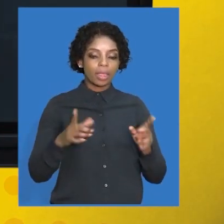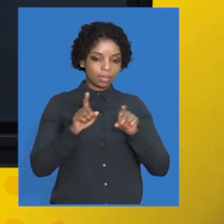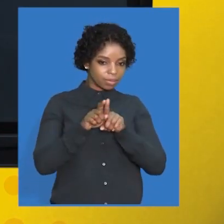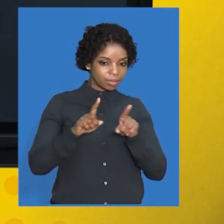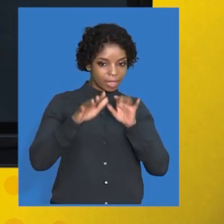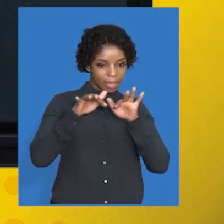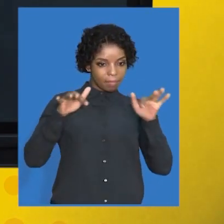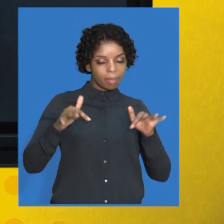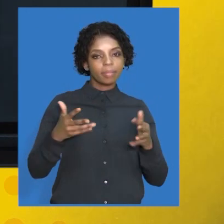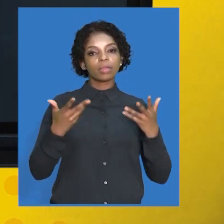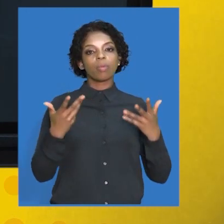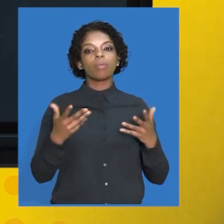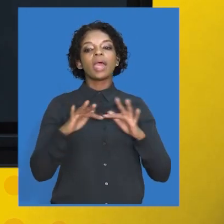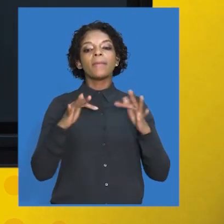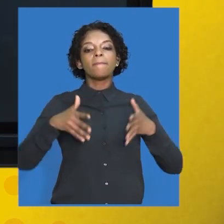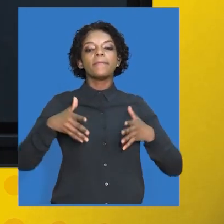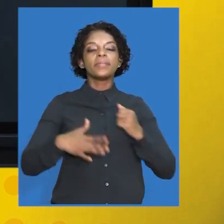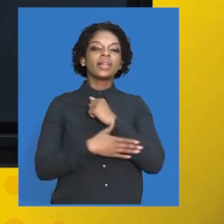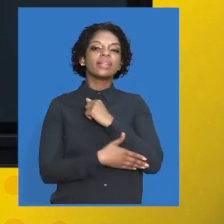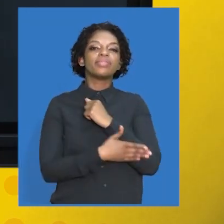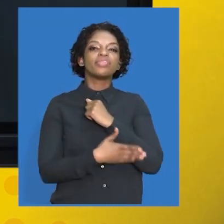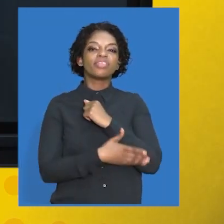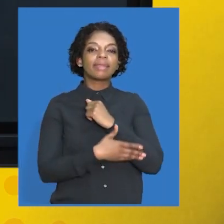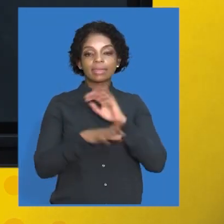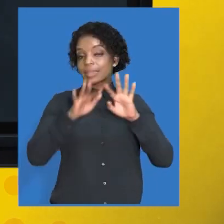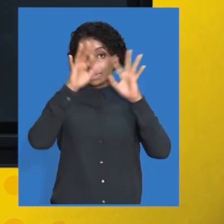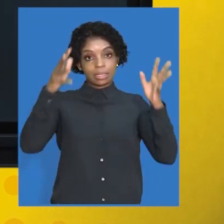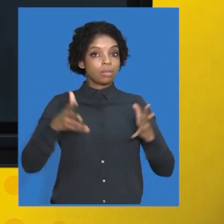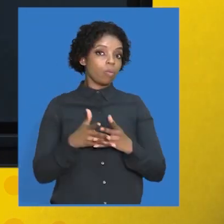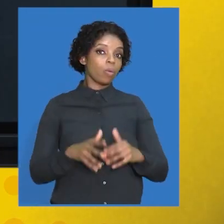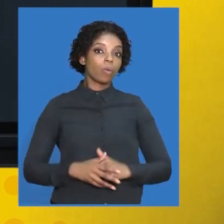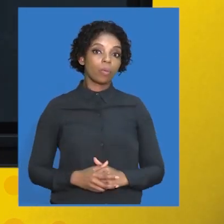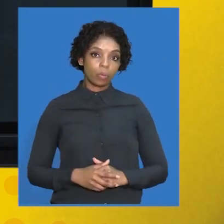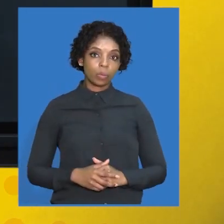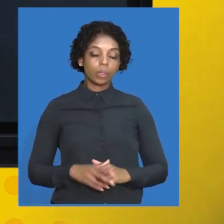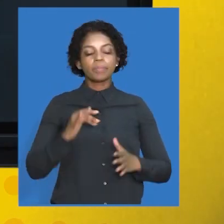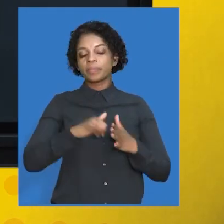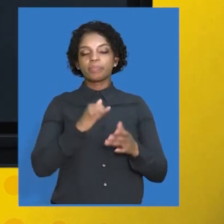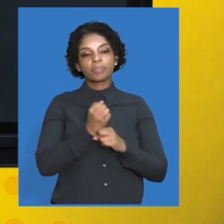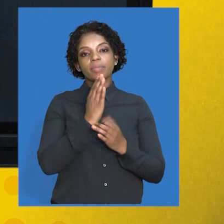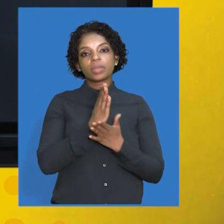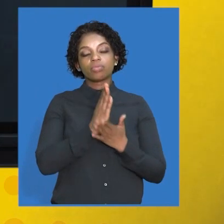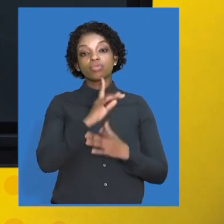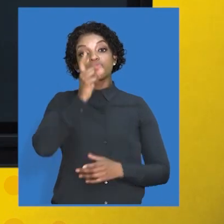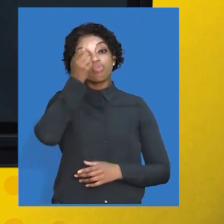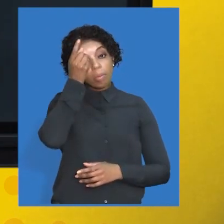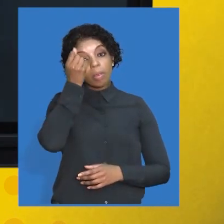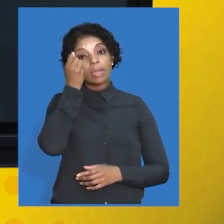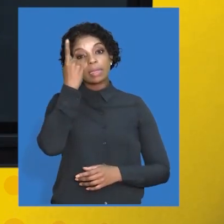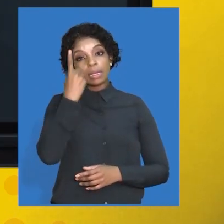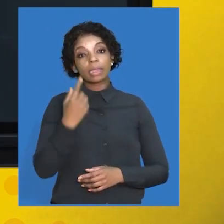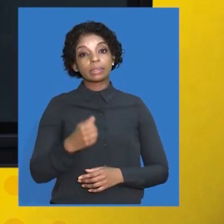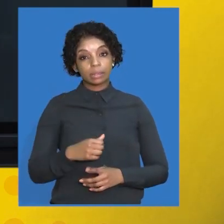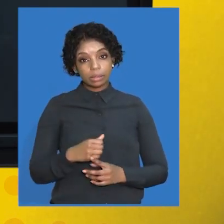or the people of a country in its whole there. So just make sure you understand the difference there. And when you see public company, it's